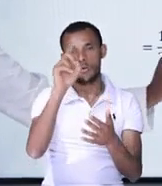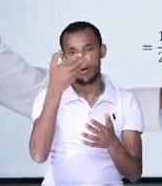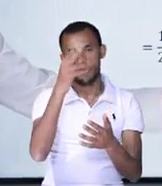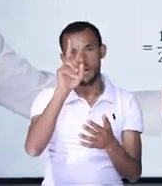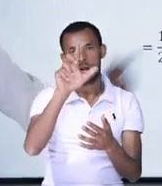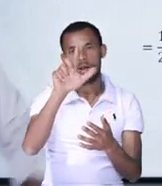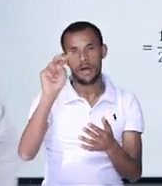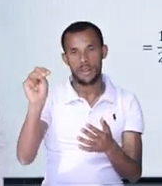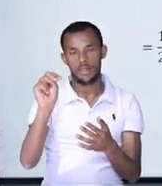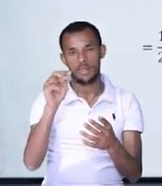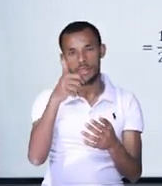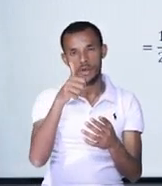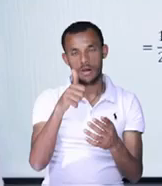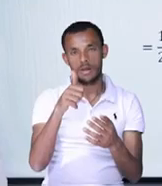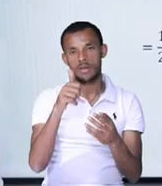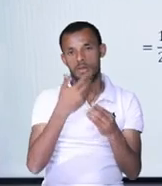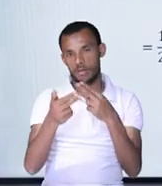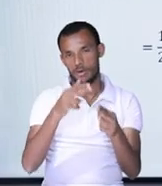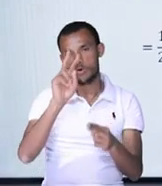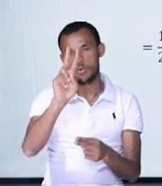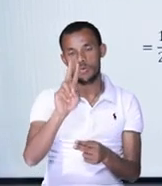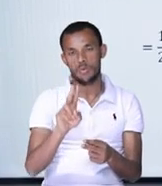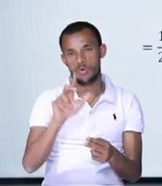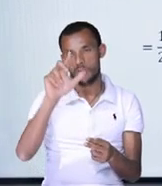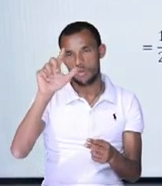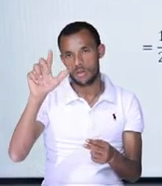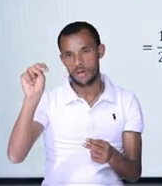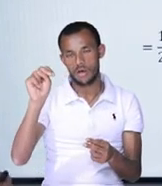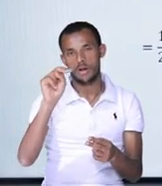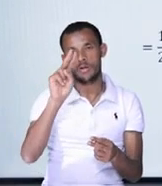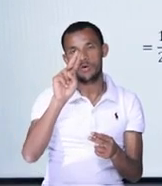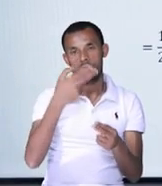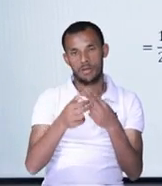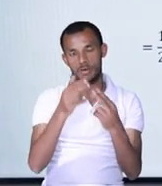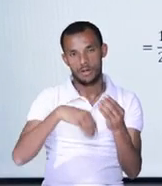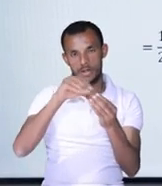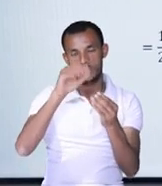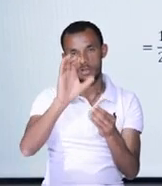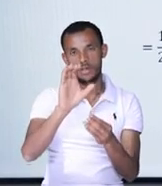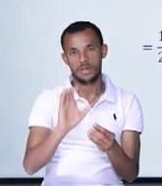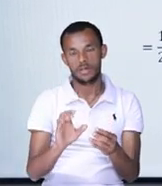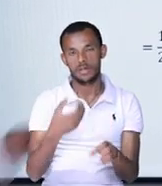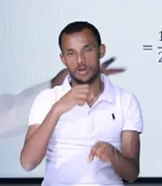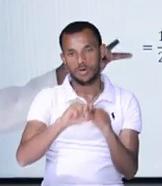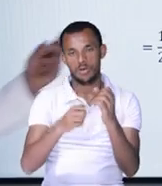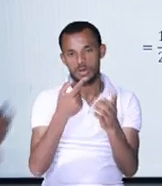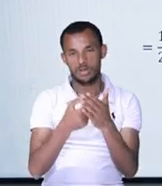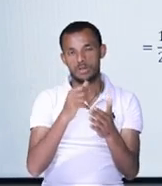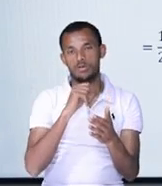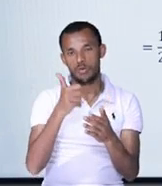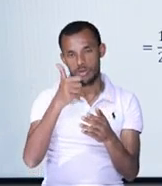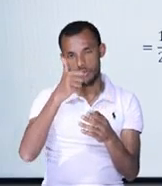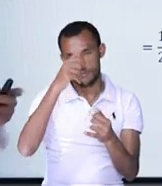ln 10 times u ln u, the variable is u here, u ln u minus u plus some constant c. So this is not the